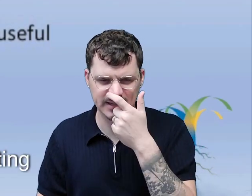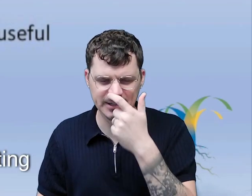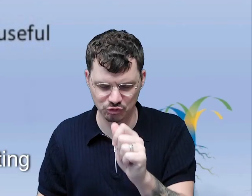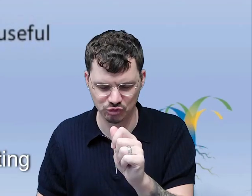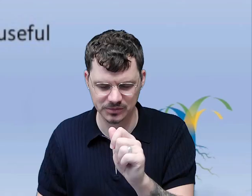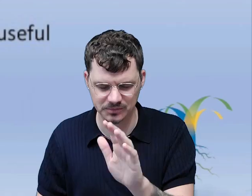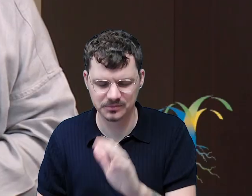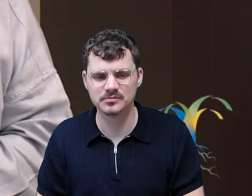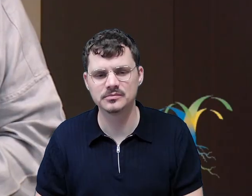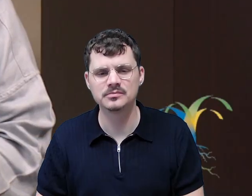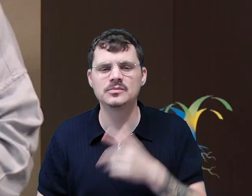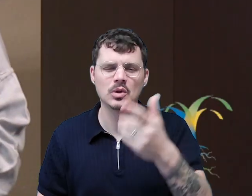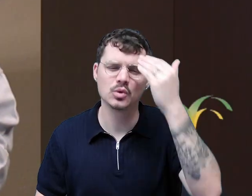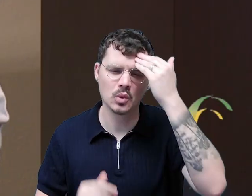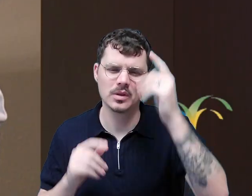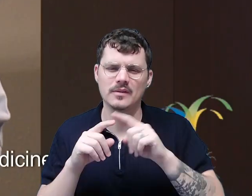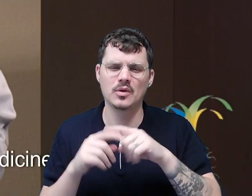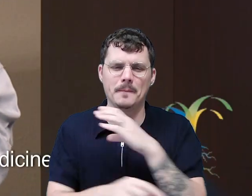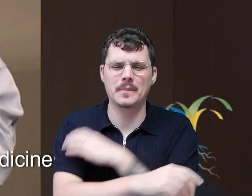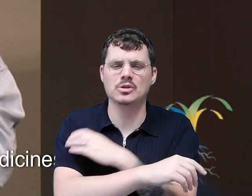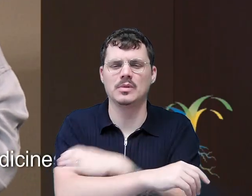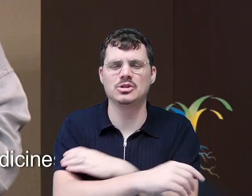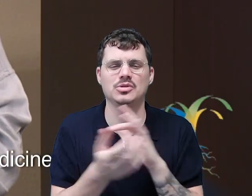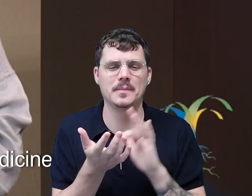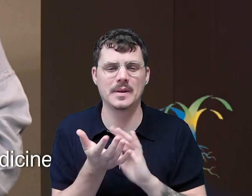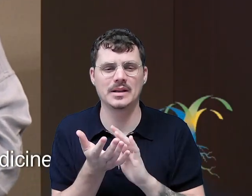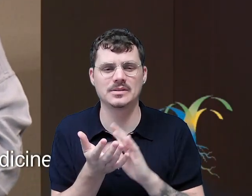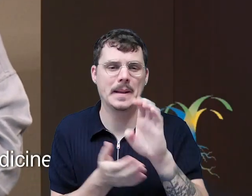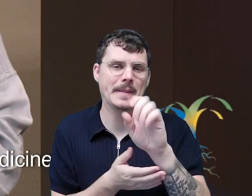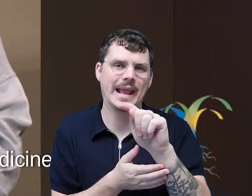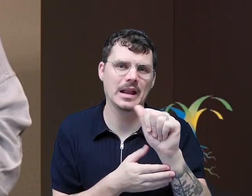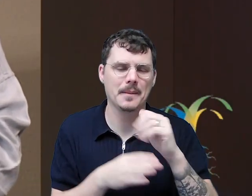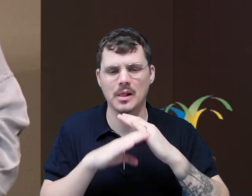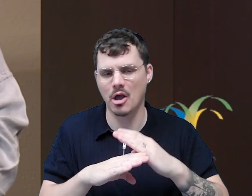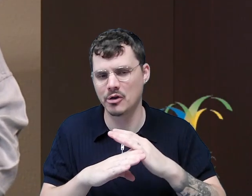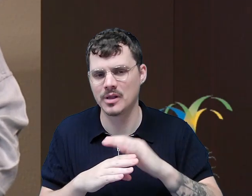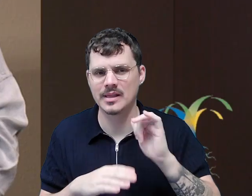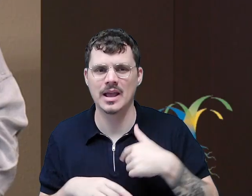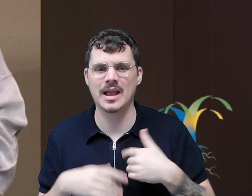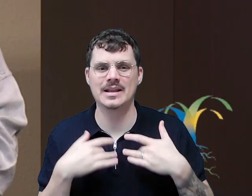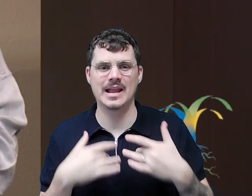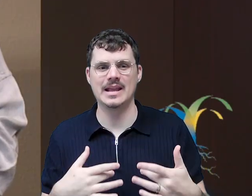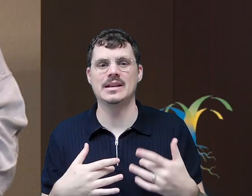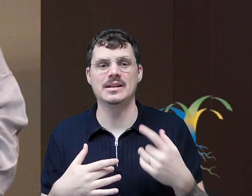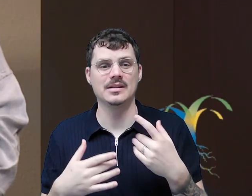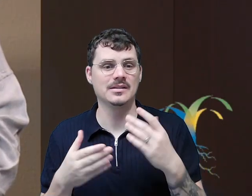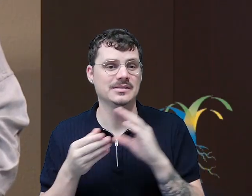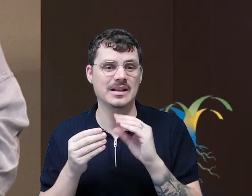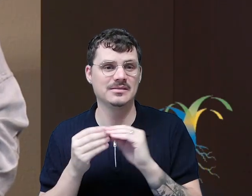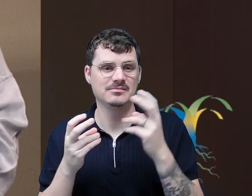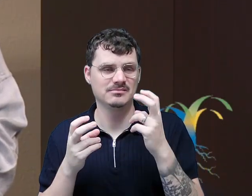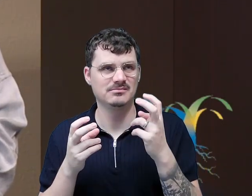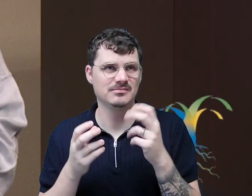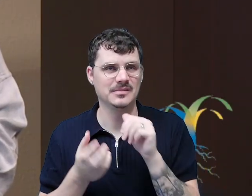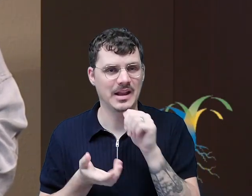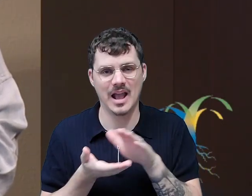what's interesting, is that, those blood pressure medicines, beta blockers, that I tend to